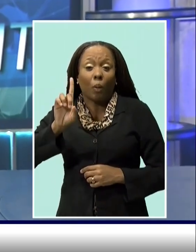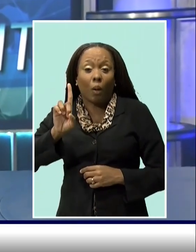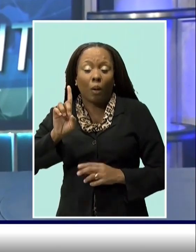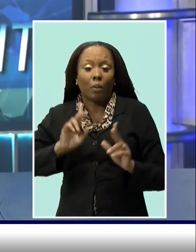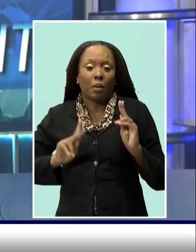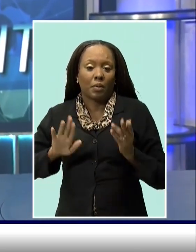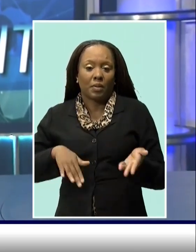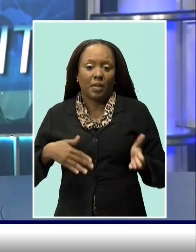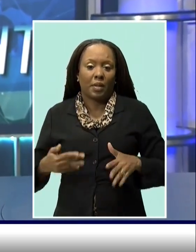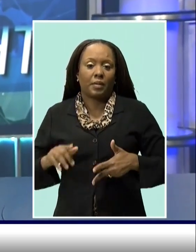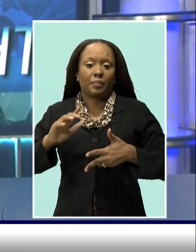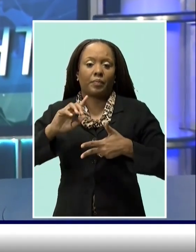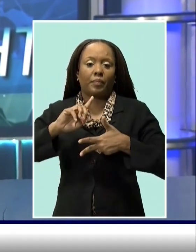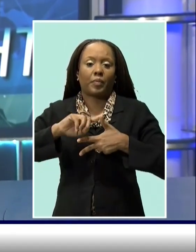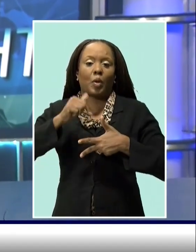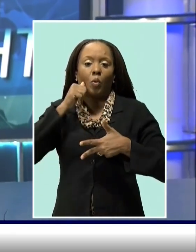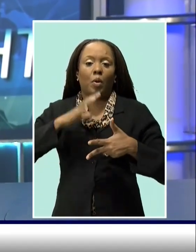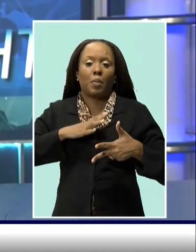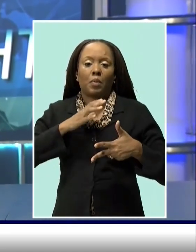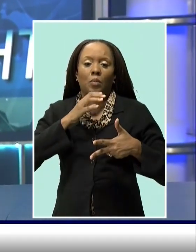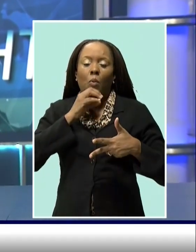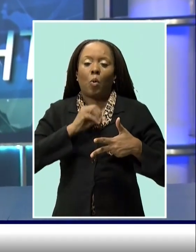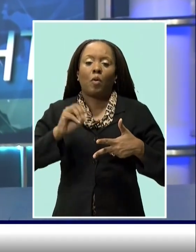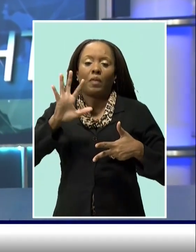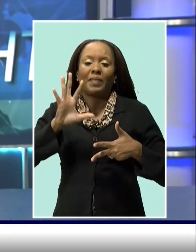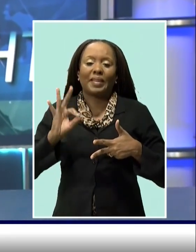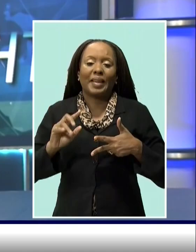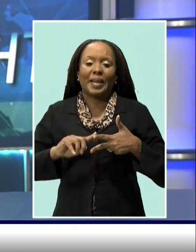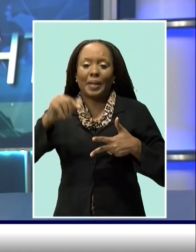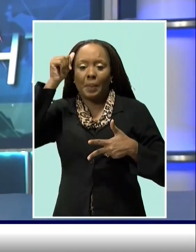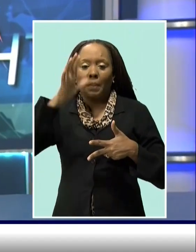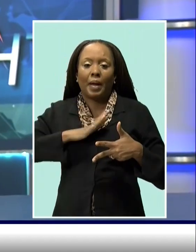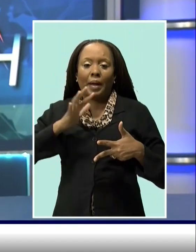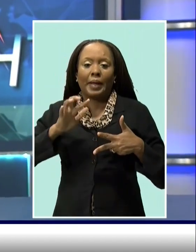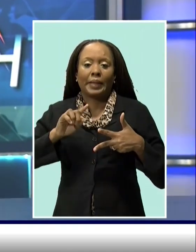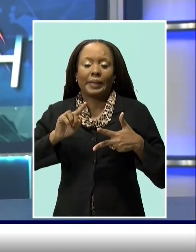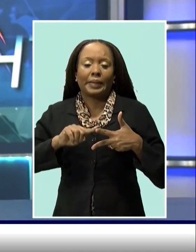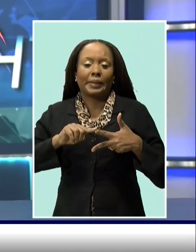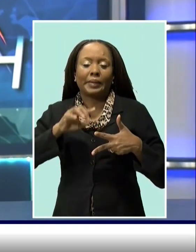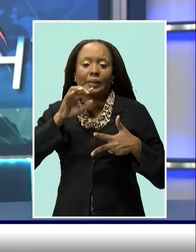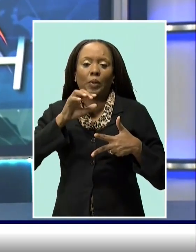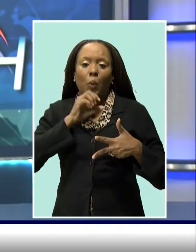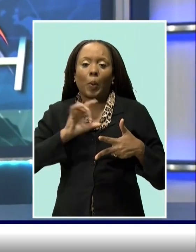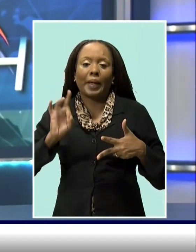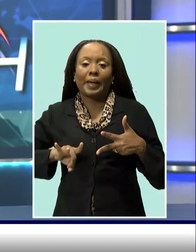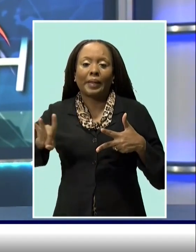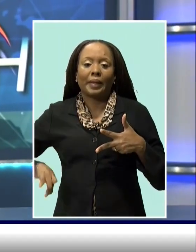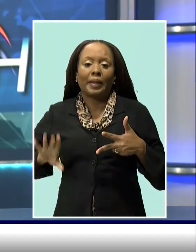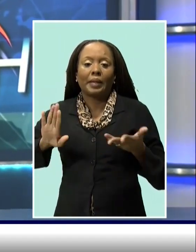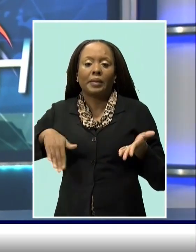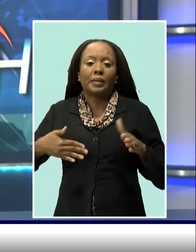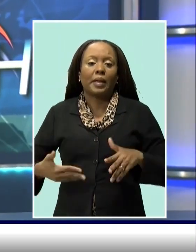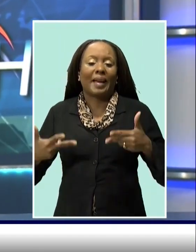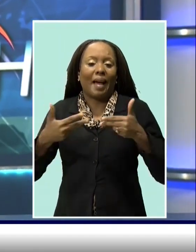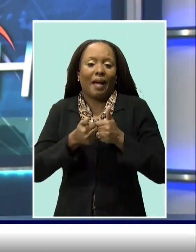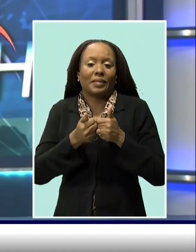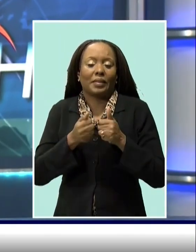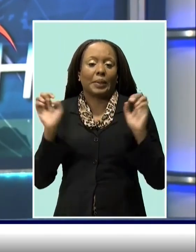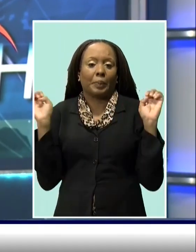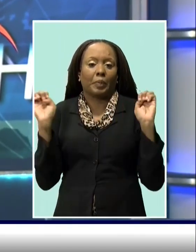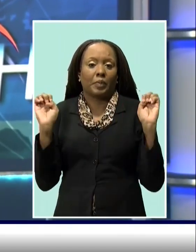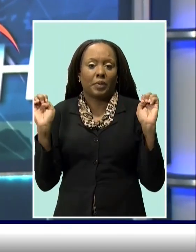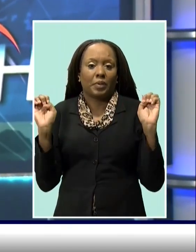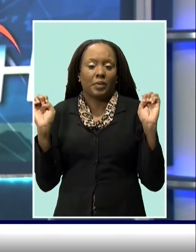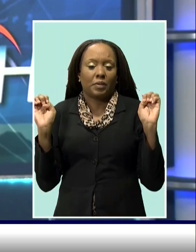A 59-year-old woman and an 88-year-old man died in the Accident and Emergency Department of the Queen Elizabeth Hospital. They